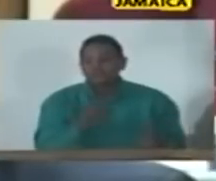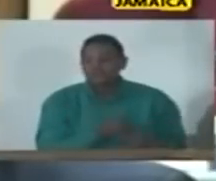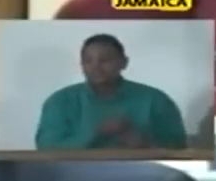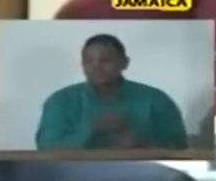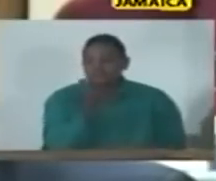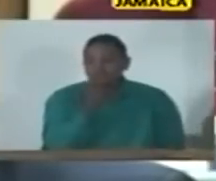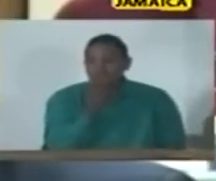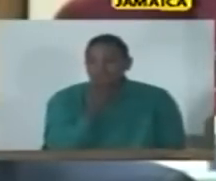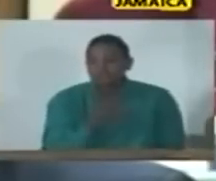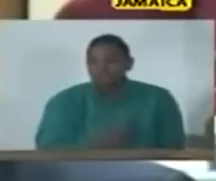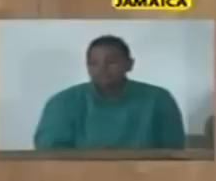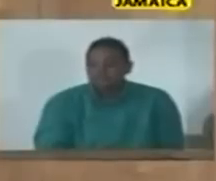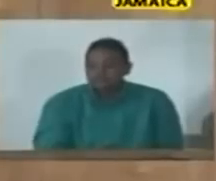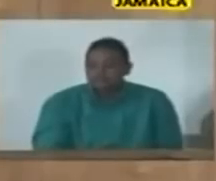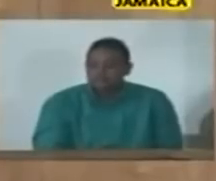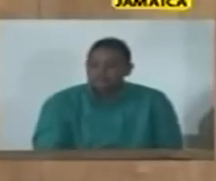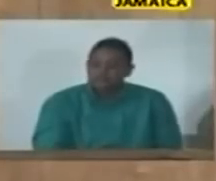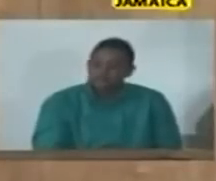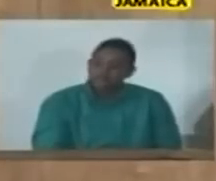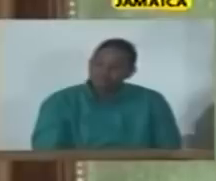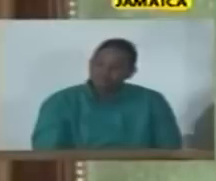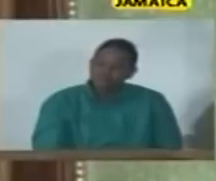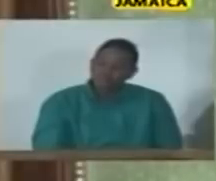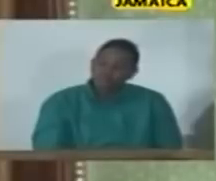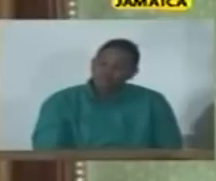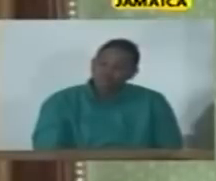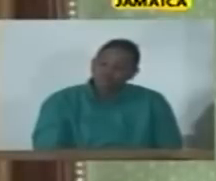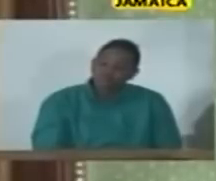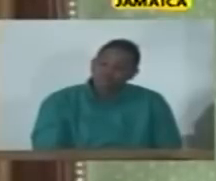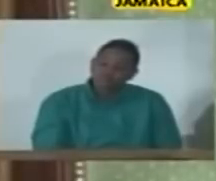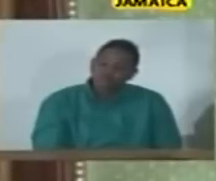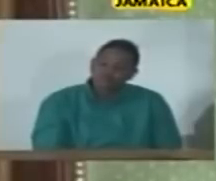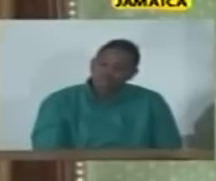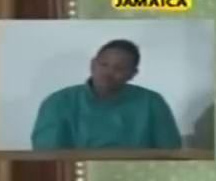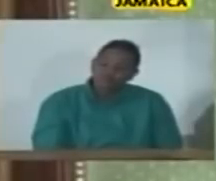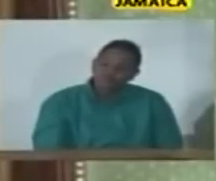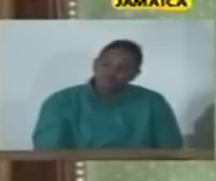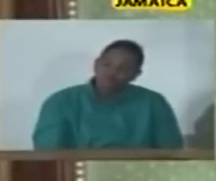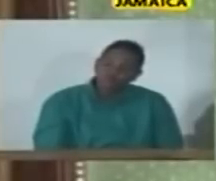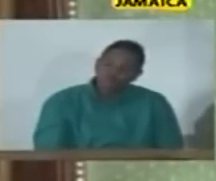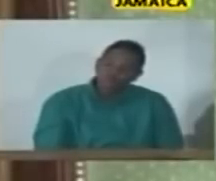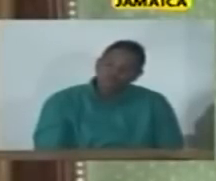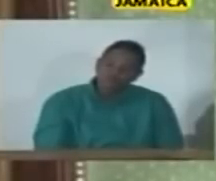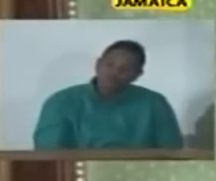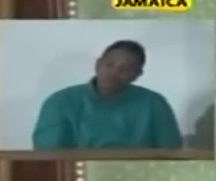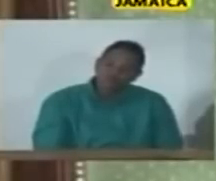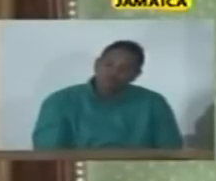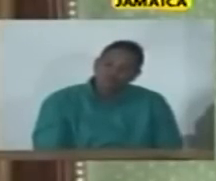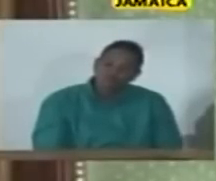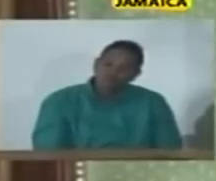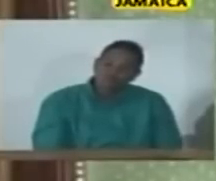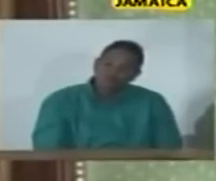do. Senator Brown, the minister was fairly reasonable in terms of